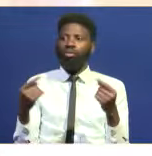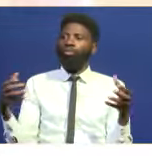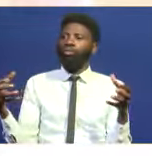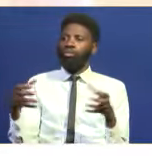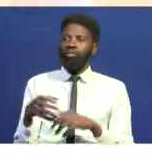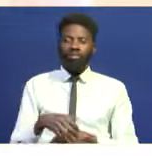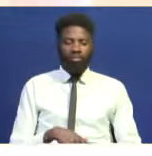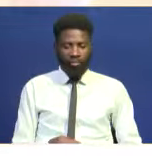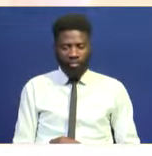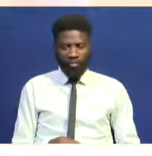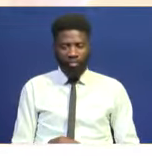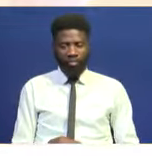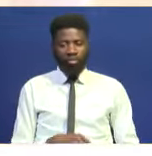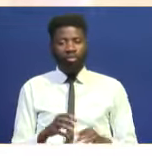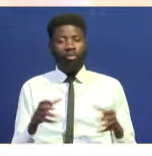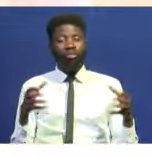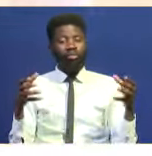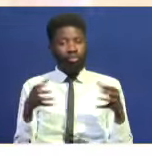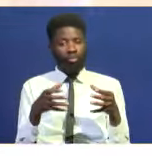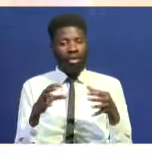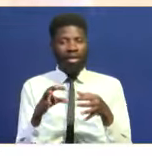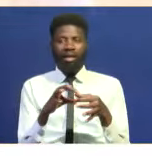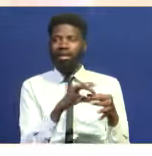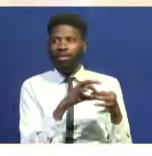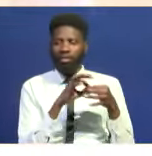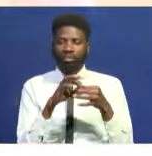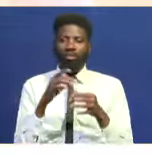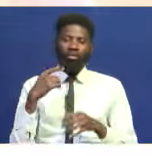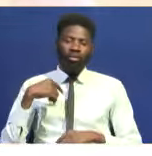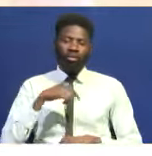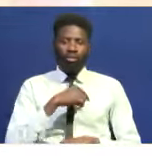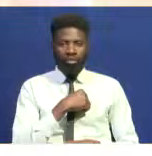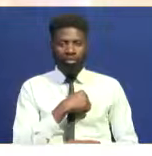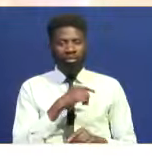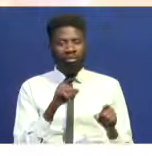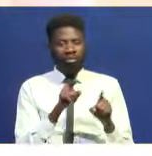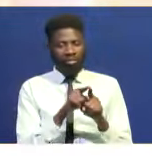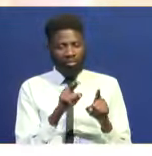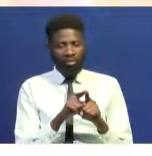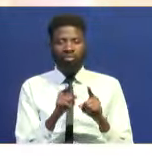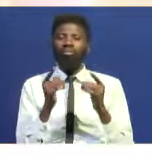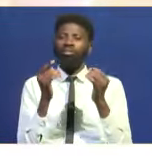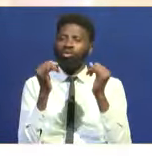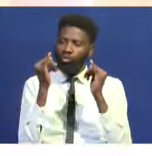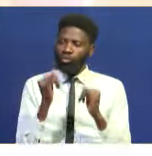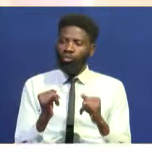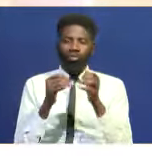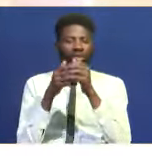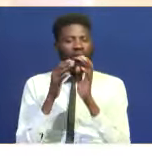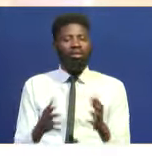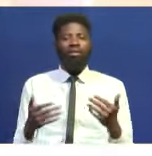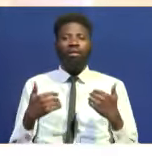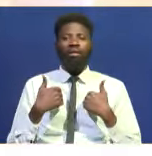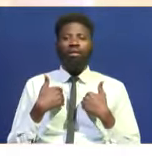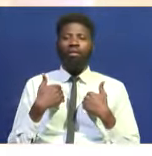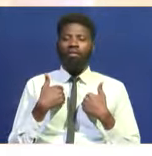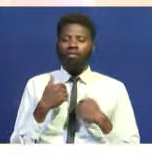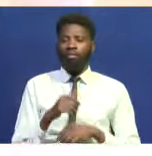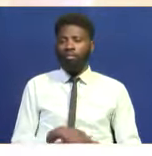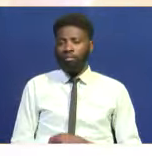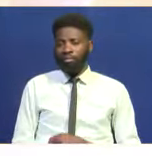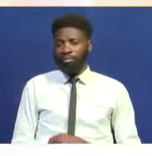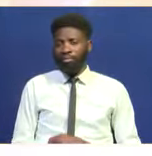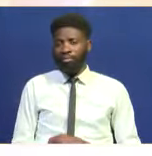that as Azimio we have now taken over from ODM and we are the new leaders of opposition in Kenya. And if Ruto